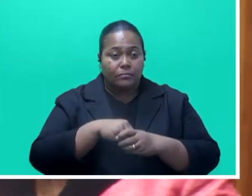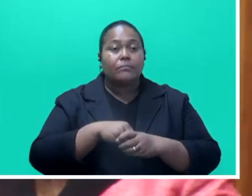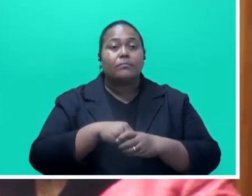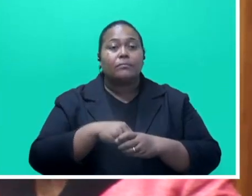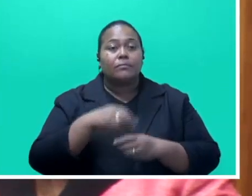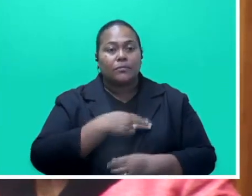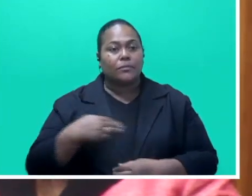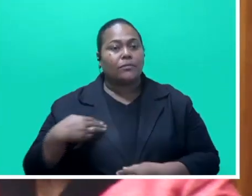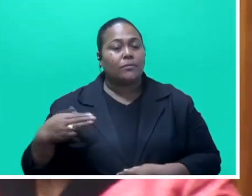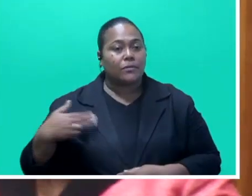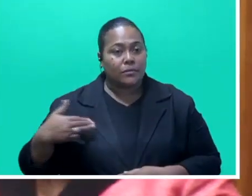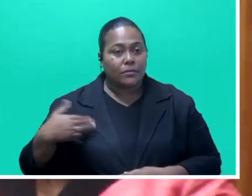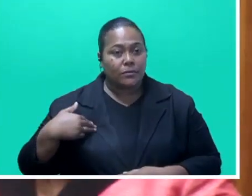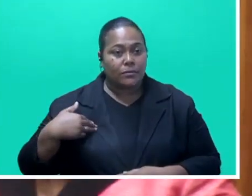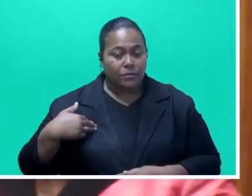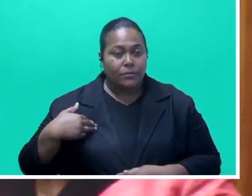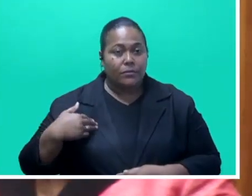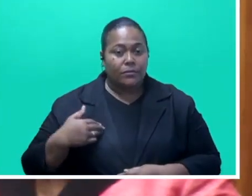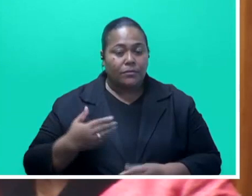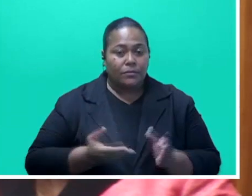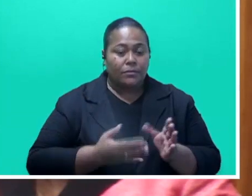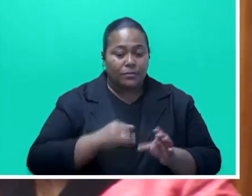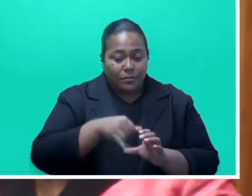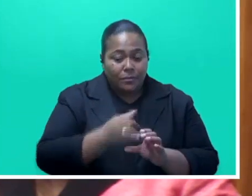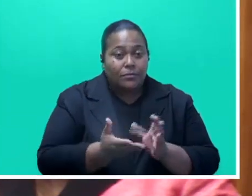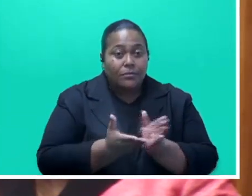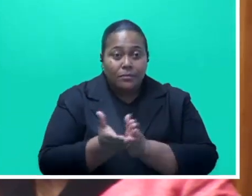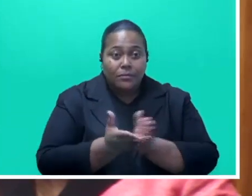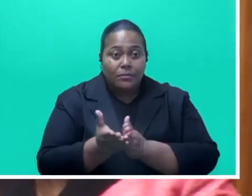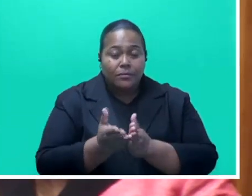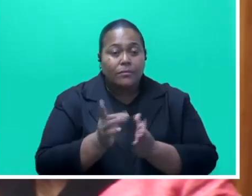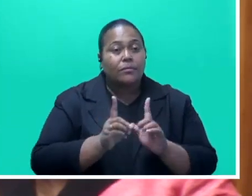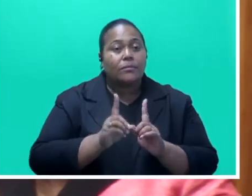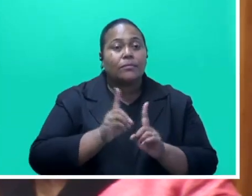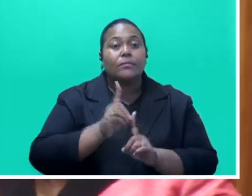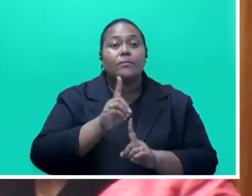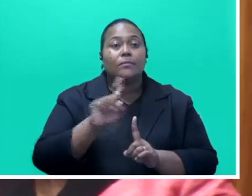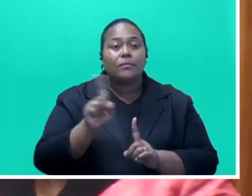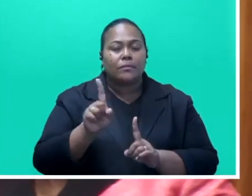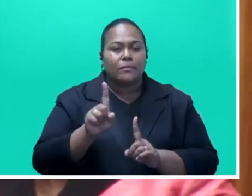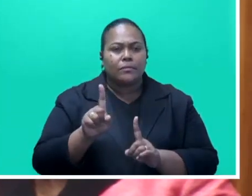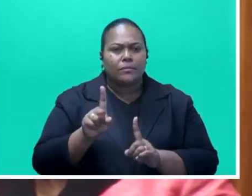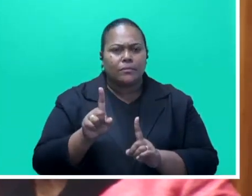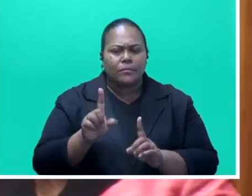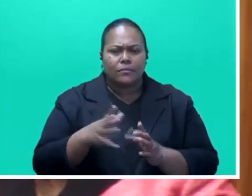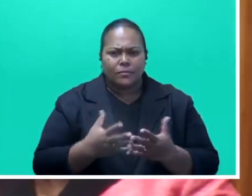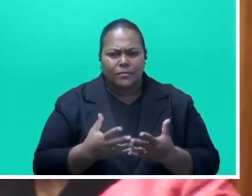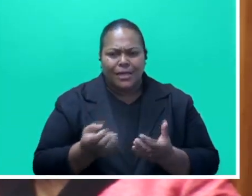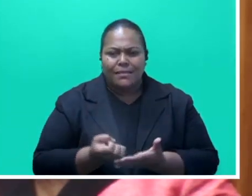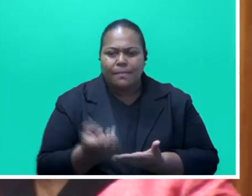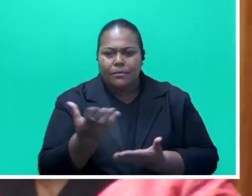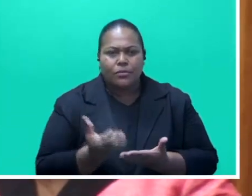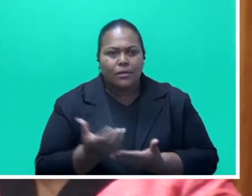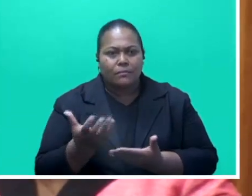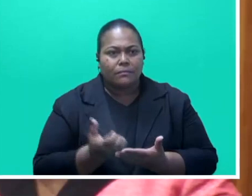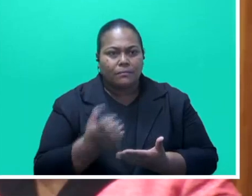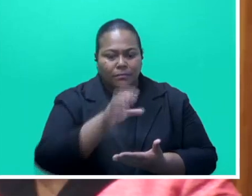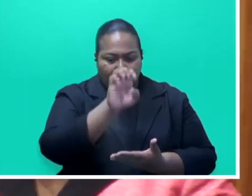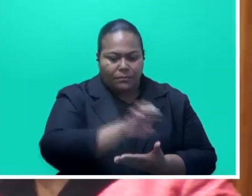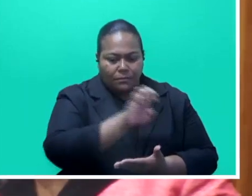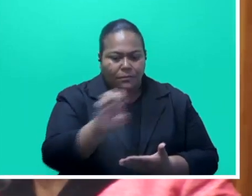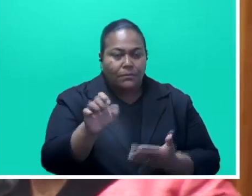IMT, has developed an expenditure matrix with 10 key objectives, and this is being used to